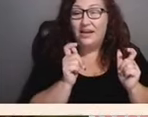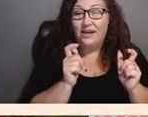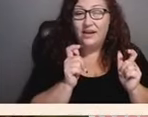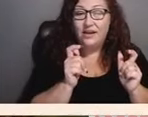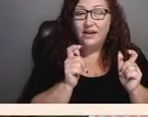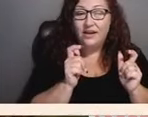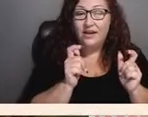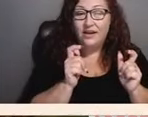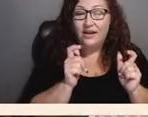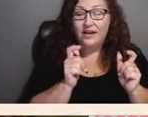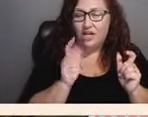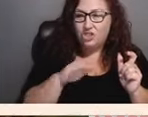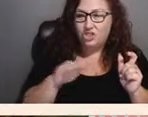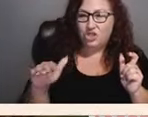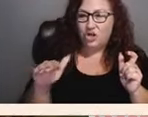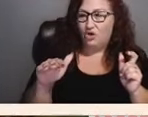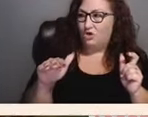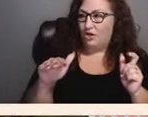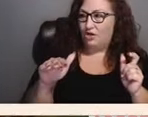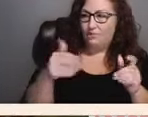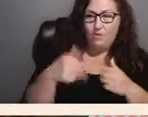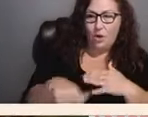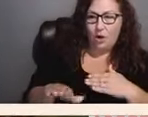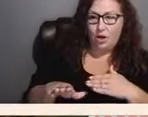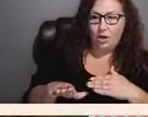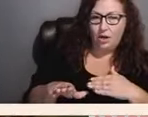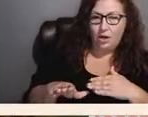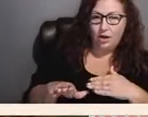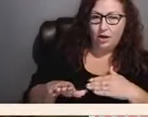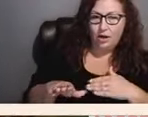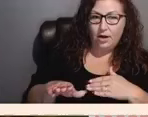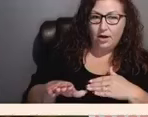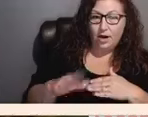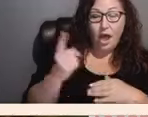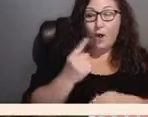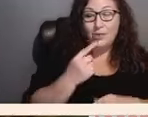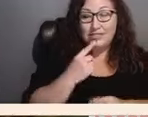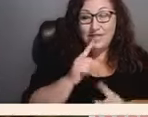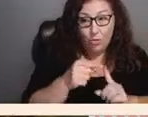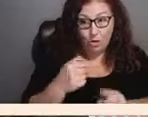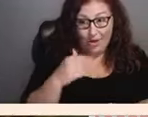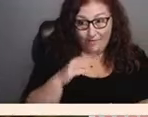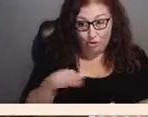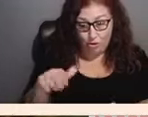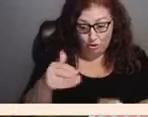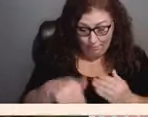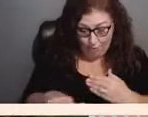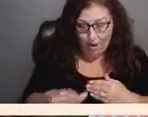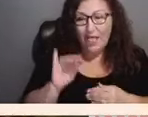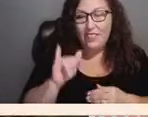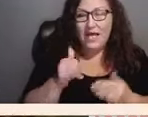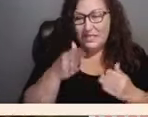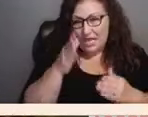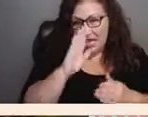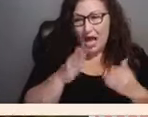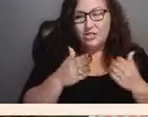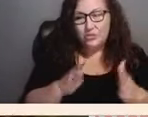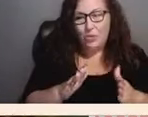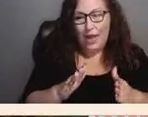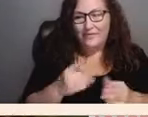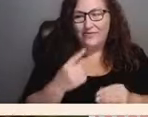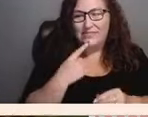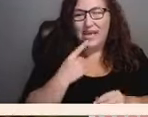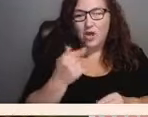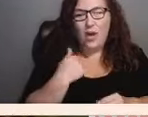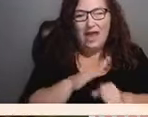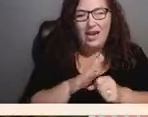come into the world. Always say when you have children, that's God's way of telling you you had enough sleep.